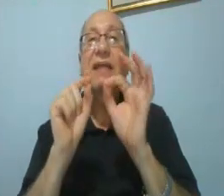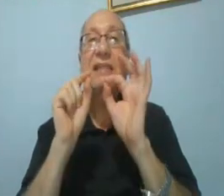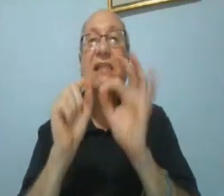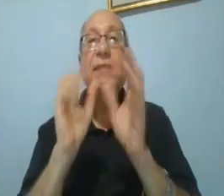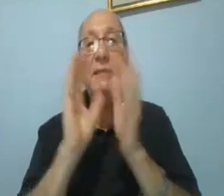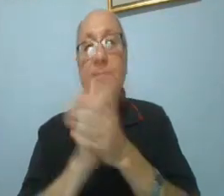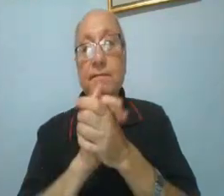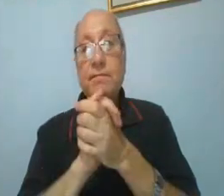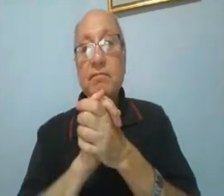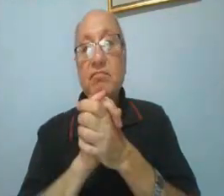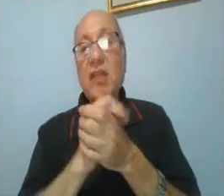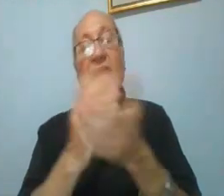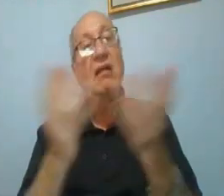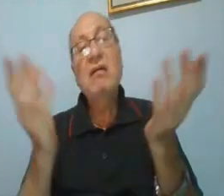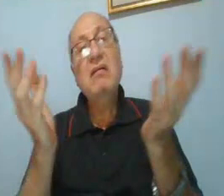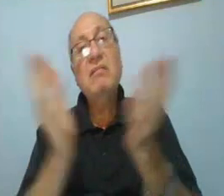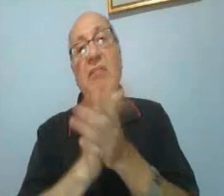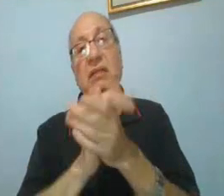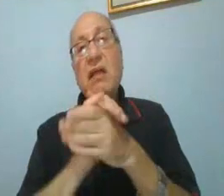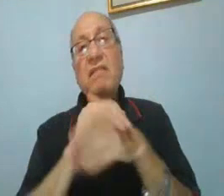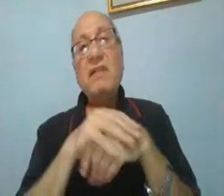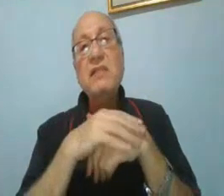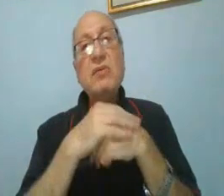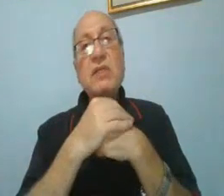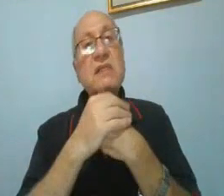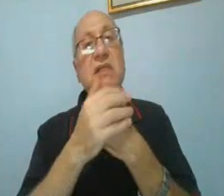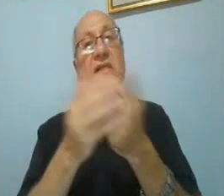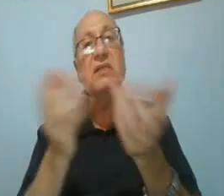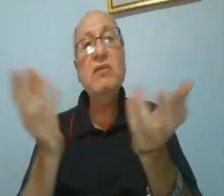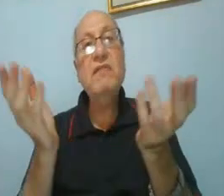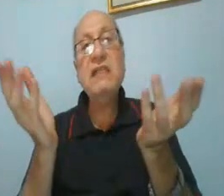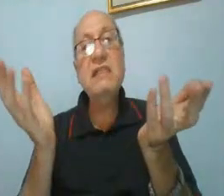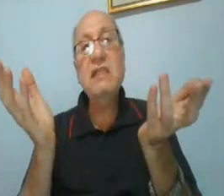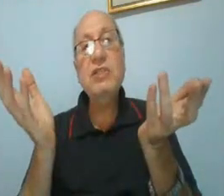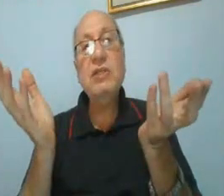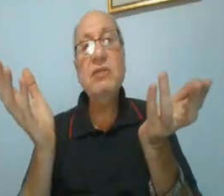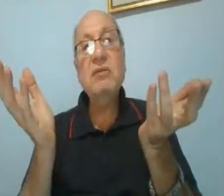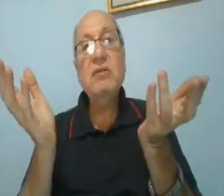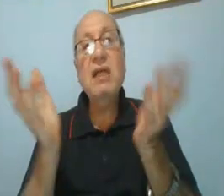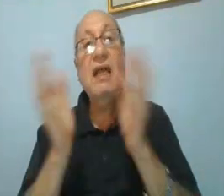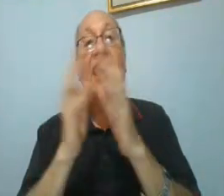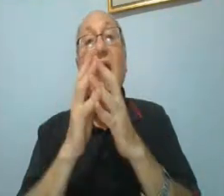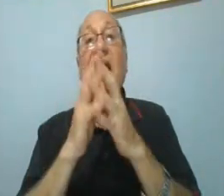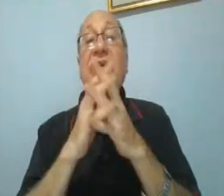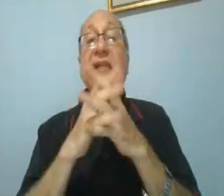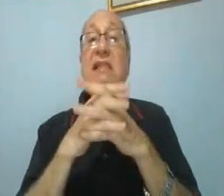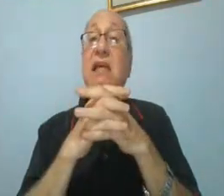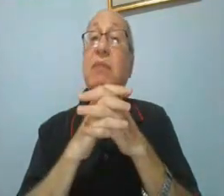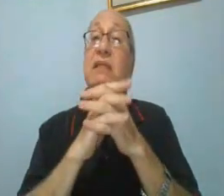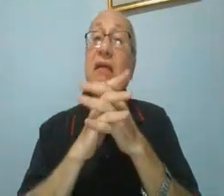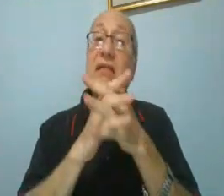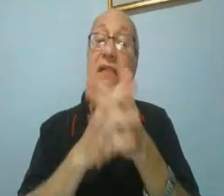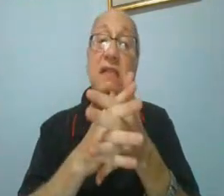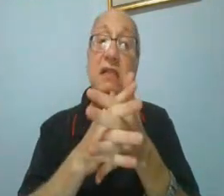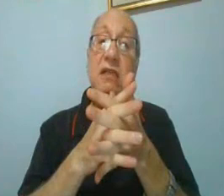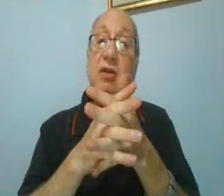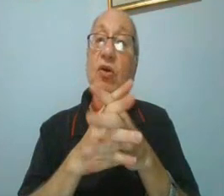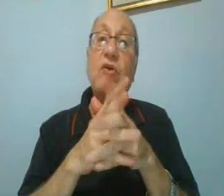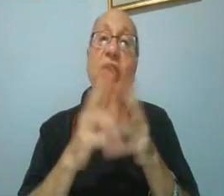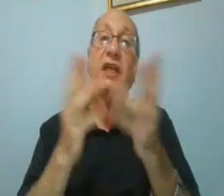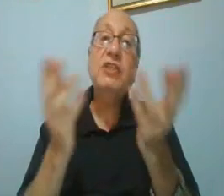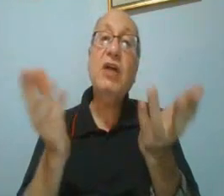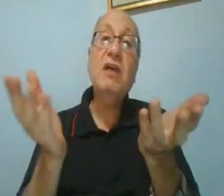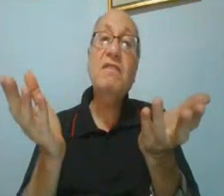against hepatitis B. But I am very sorry, there is no vaccination against hepatitis